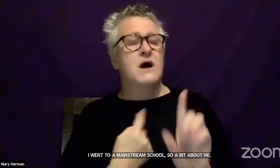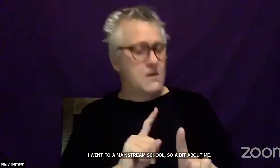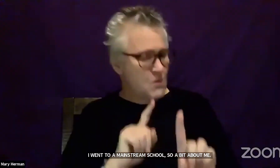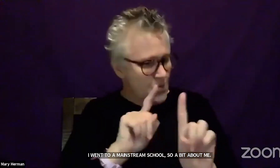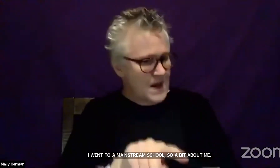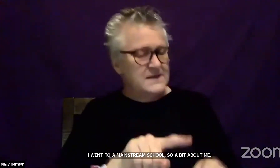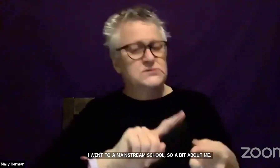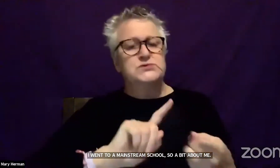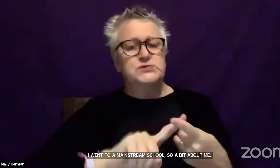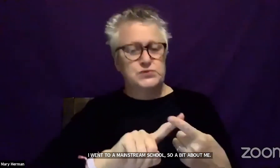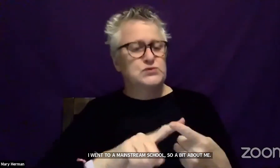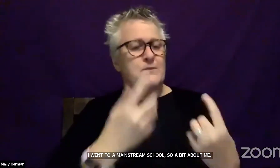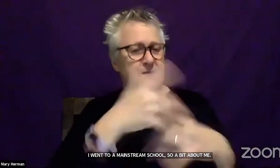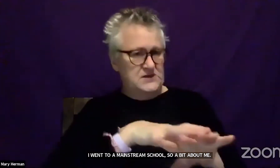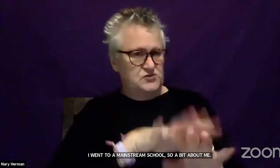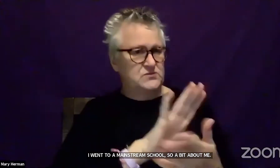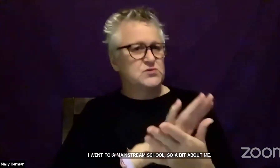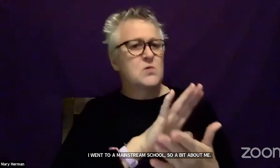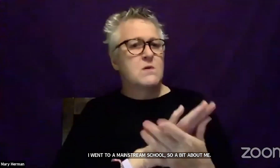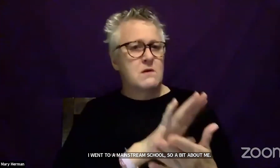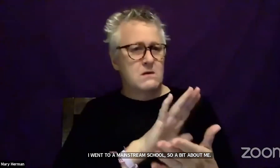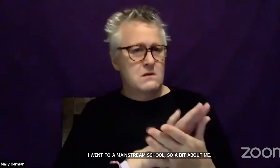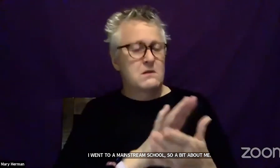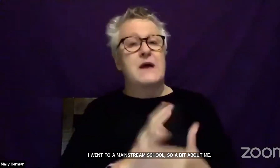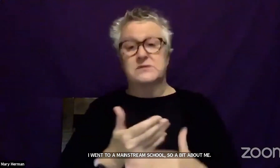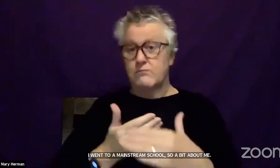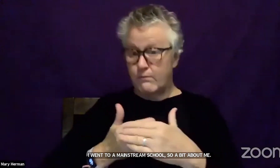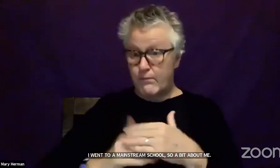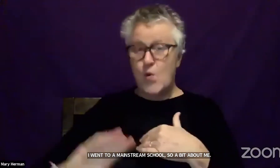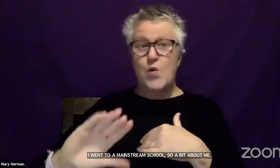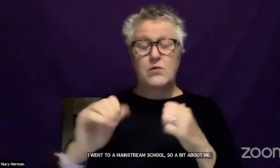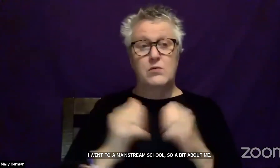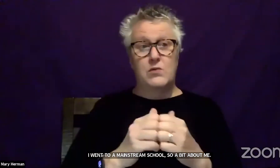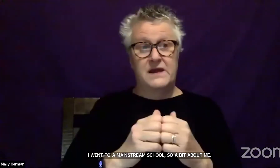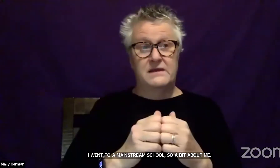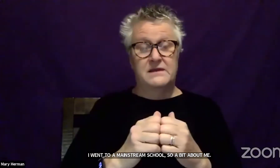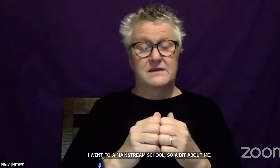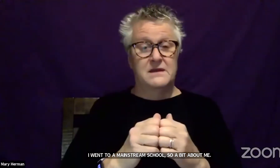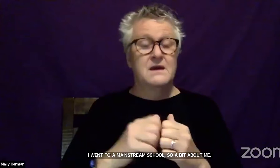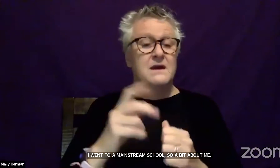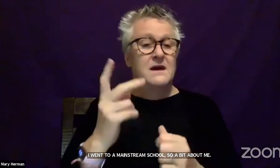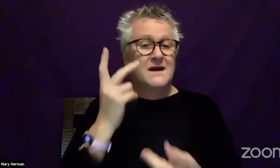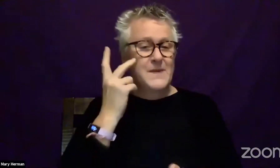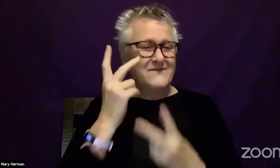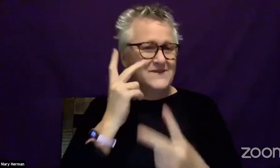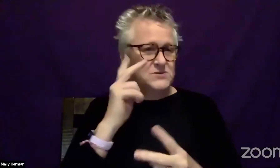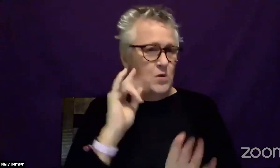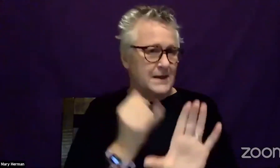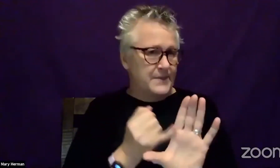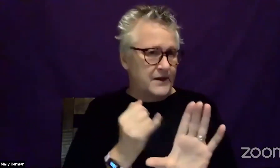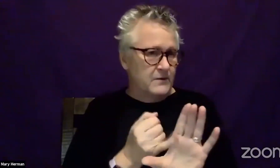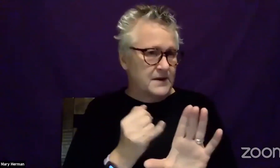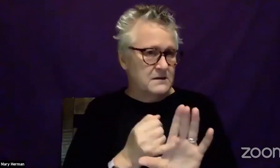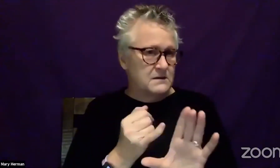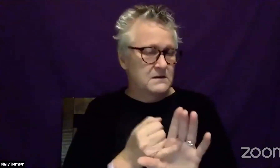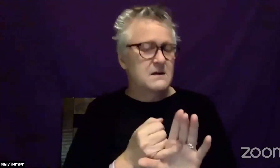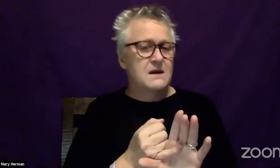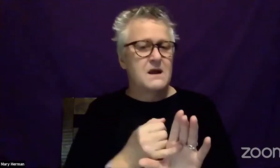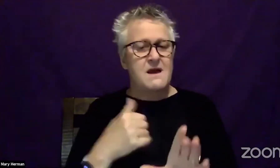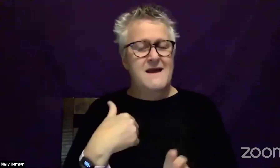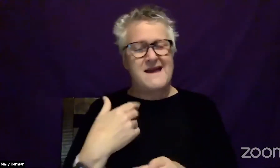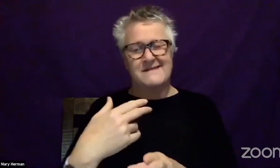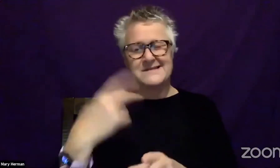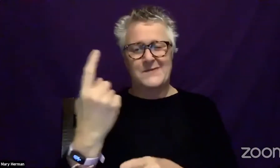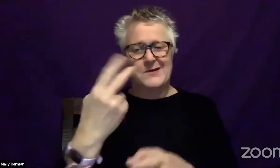impairment. So I have a rare genetic condition, which is called ocular